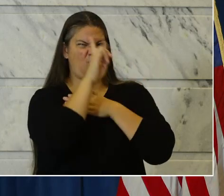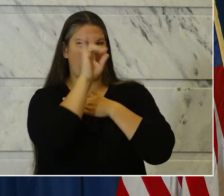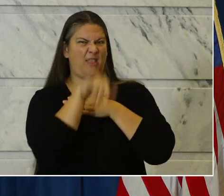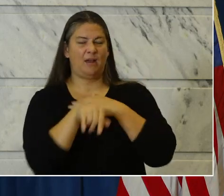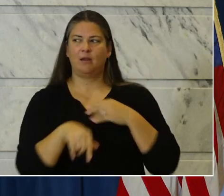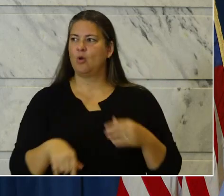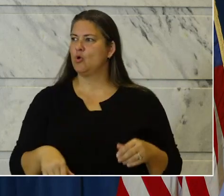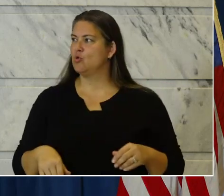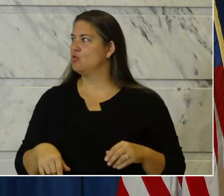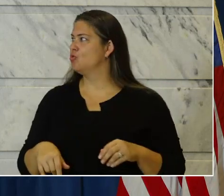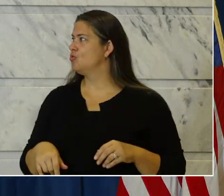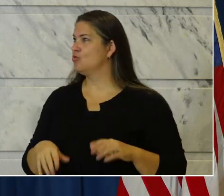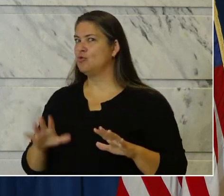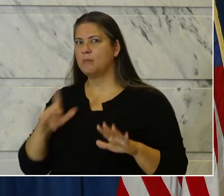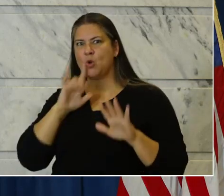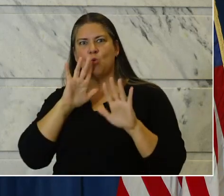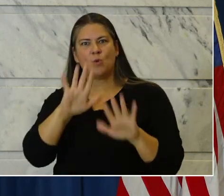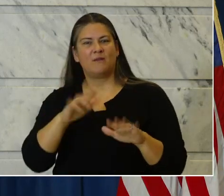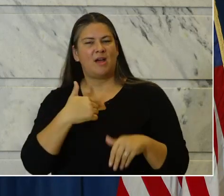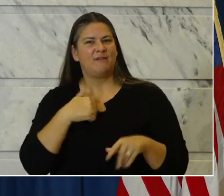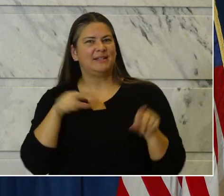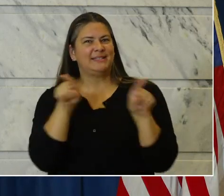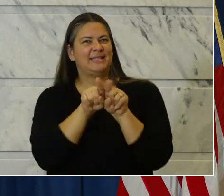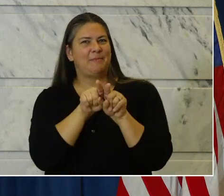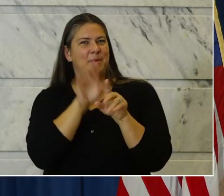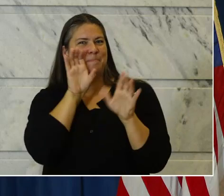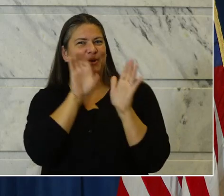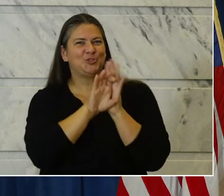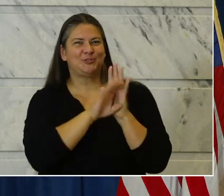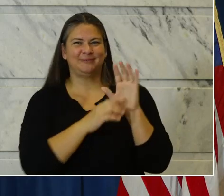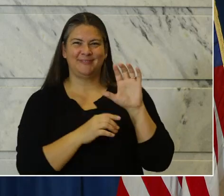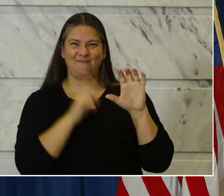have the same picture for a long time.